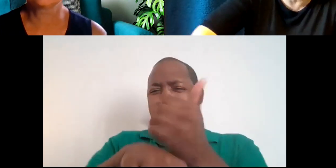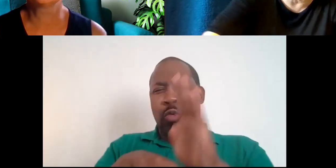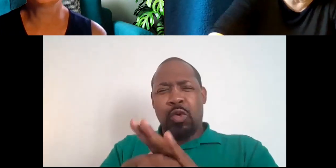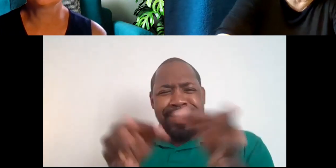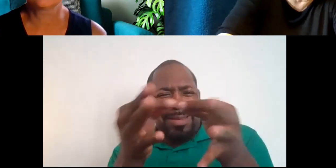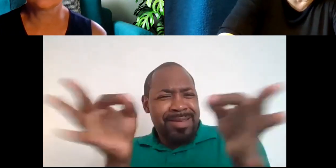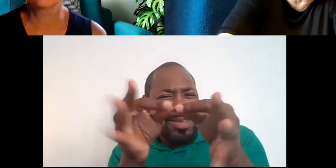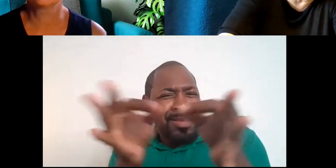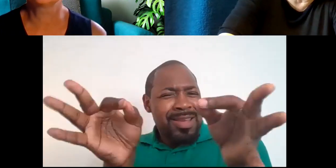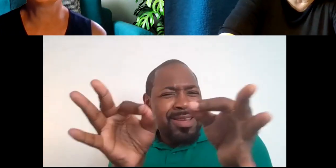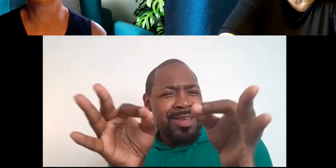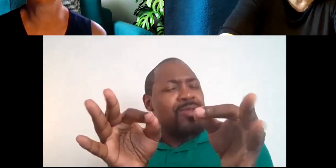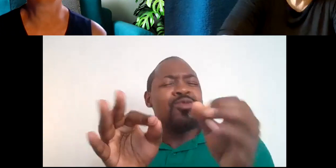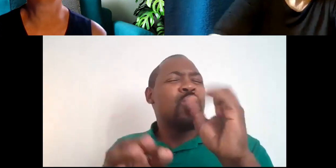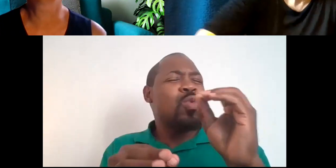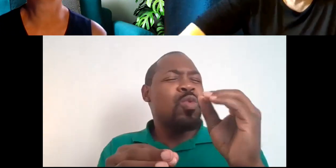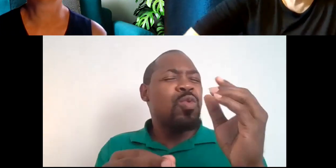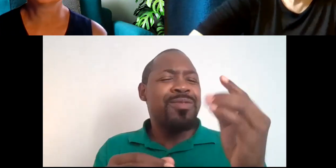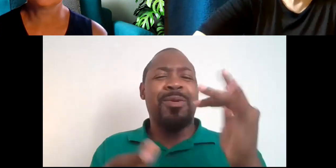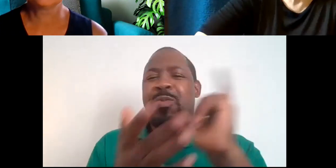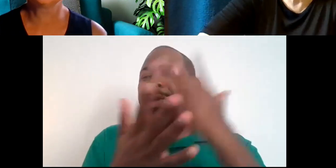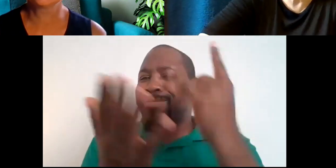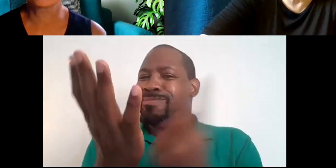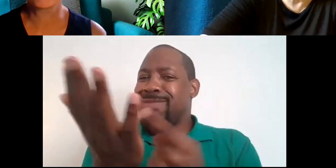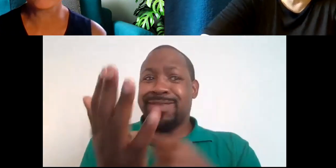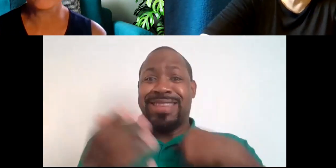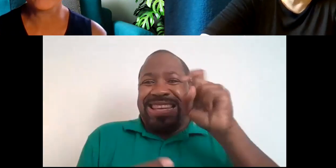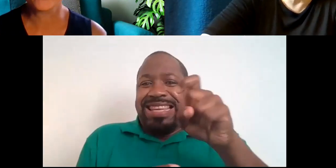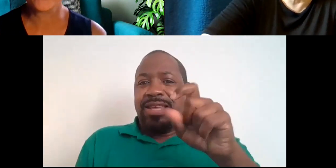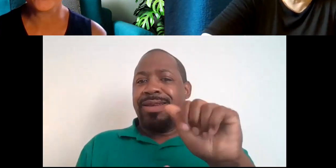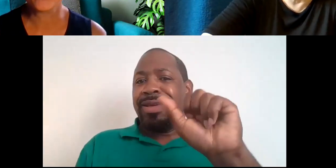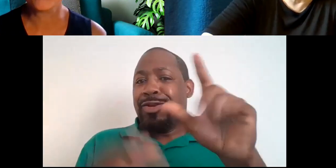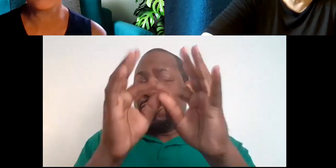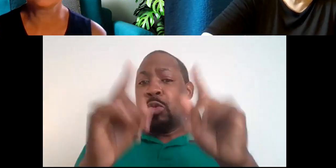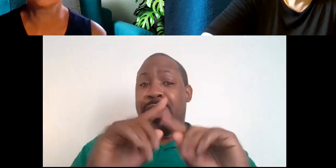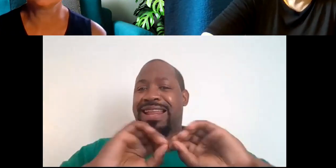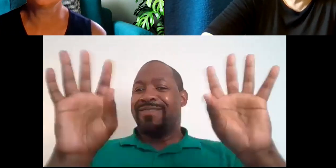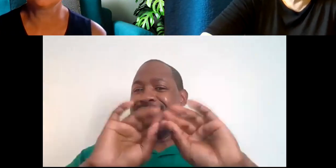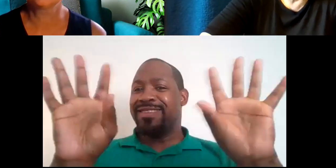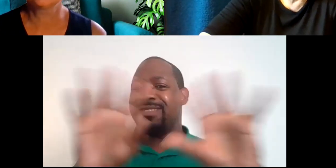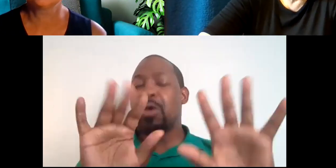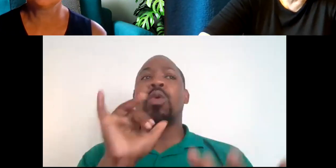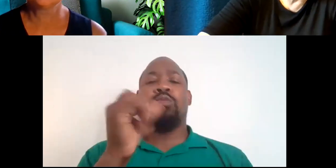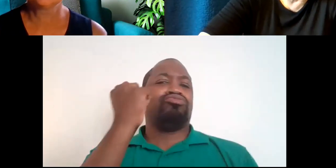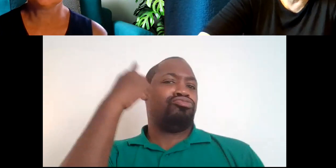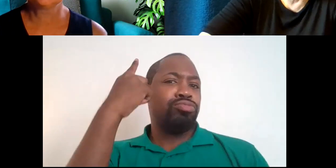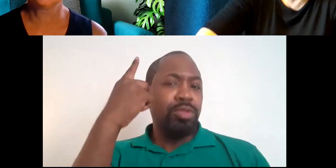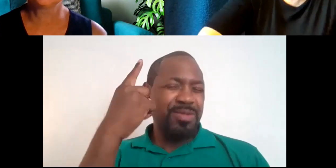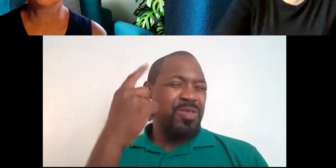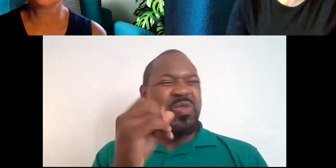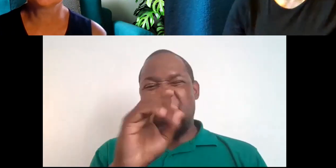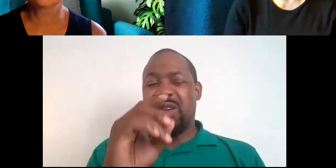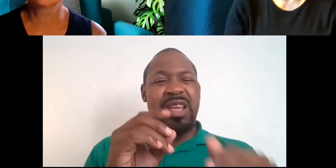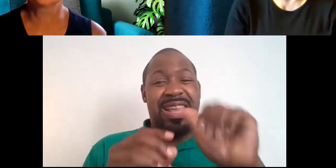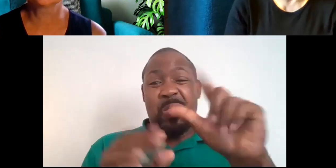different meaning than what I think it is. And it can be based on the context and the language. And so it's helpful to have an